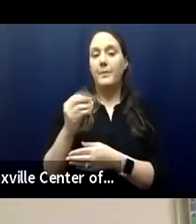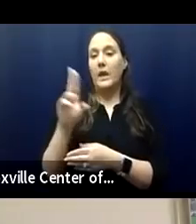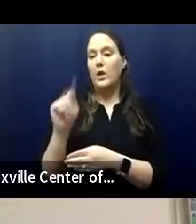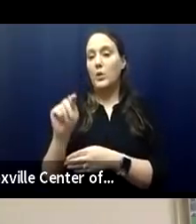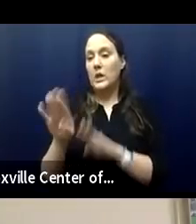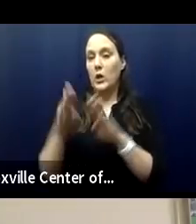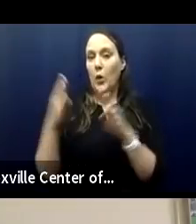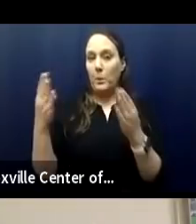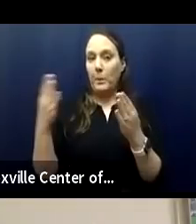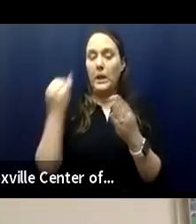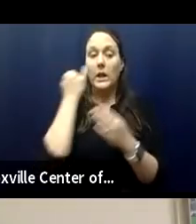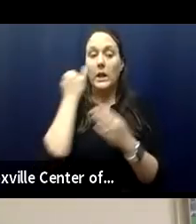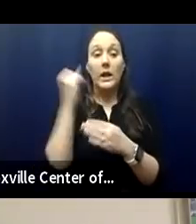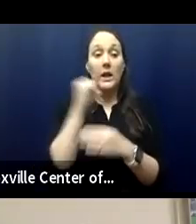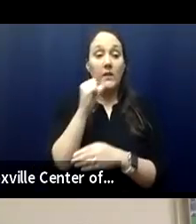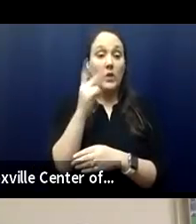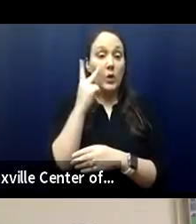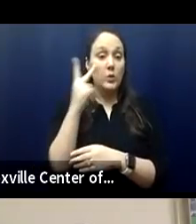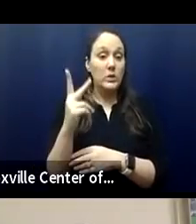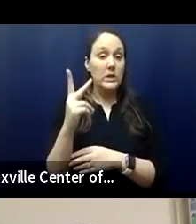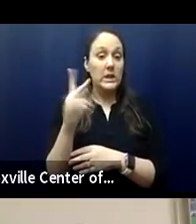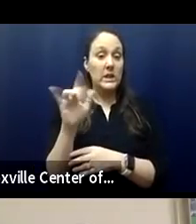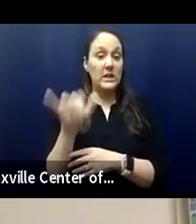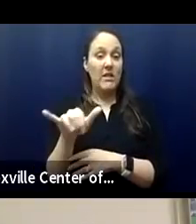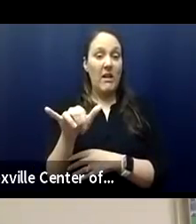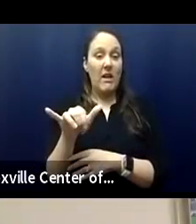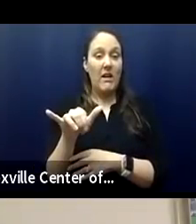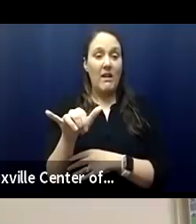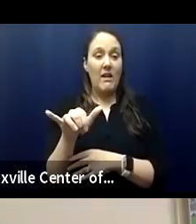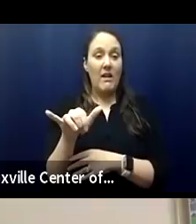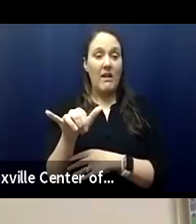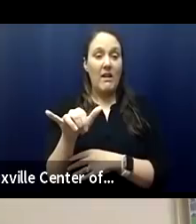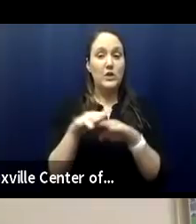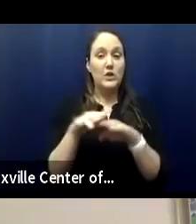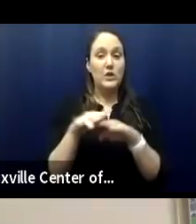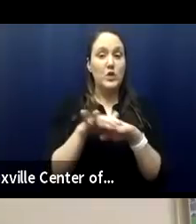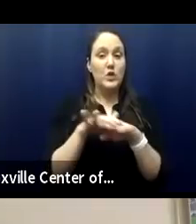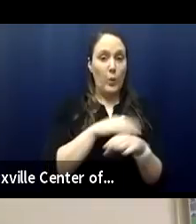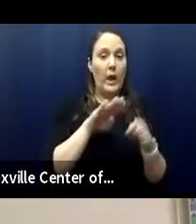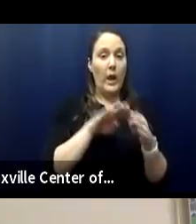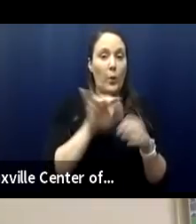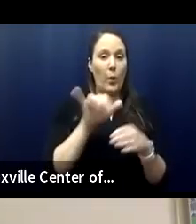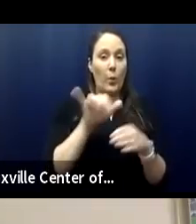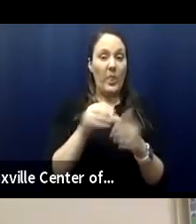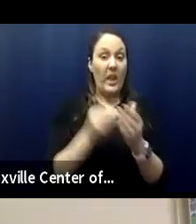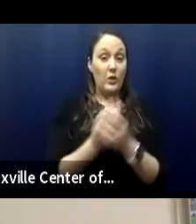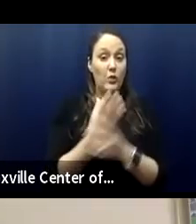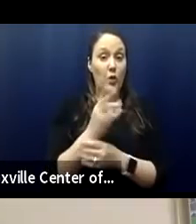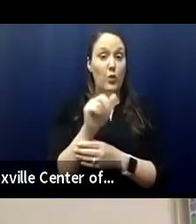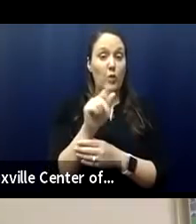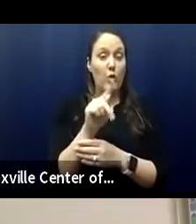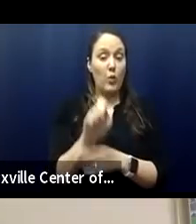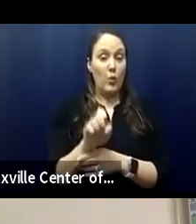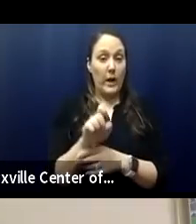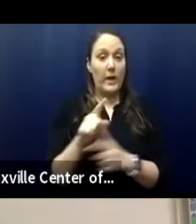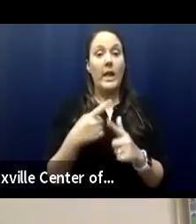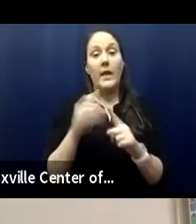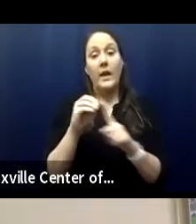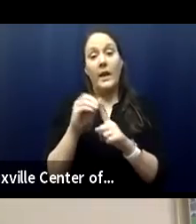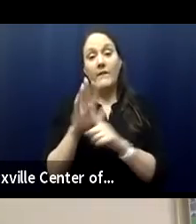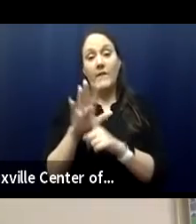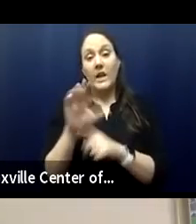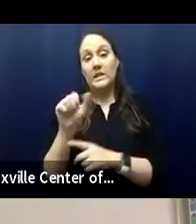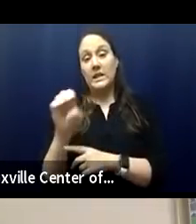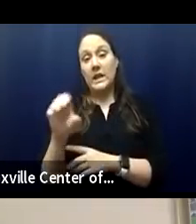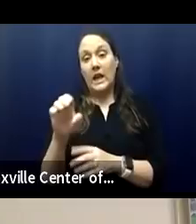weren't starting to see that kind of slow down, that growth rate, which then affects the case diagnosis rate.